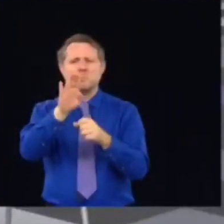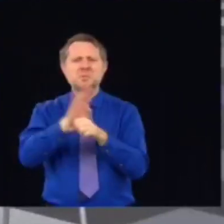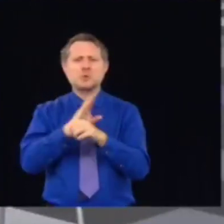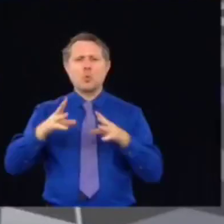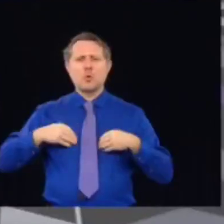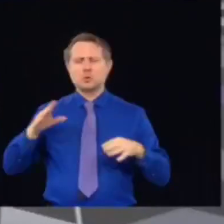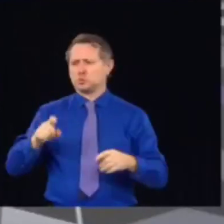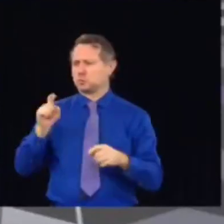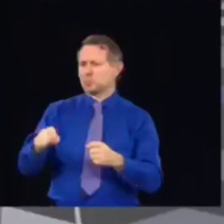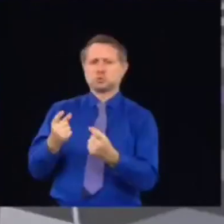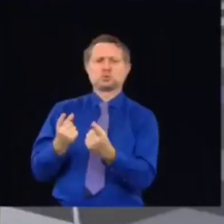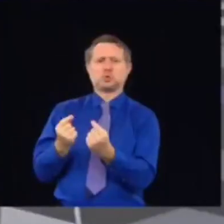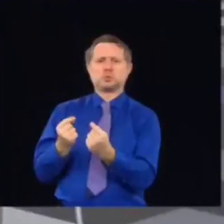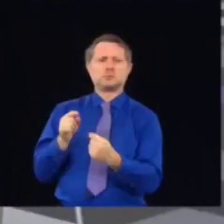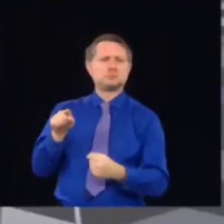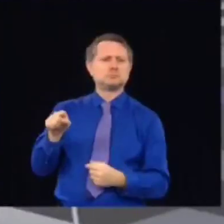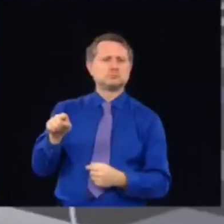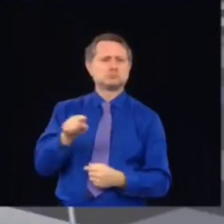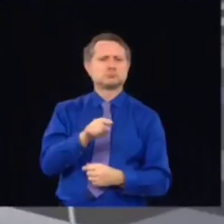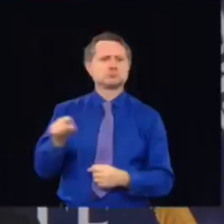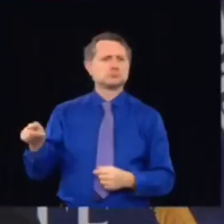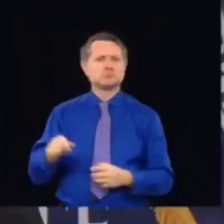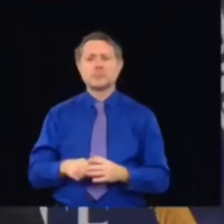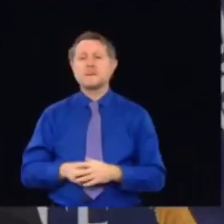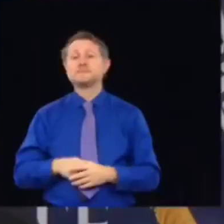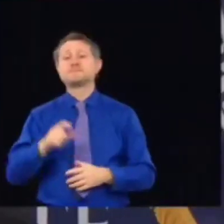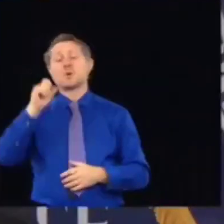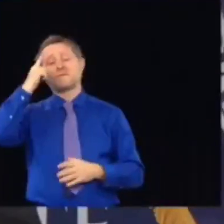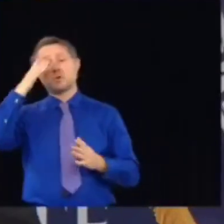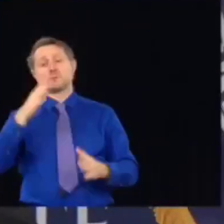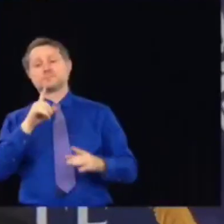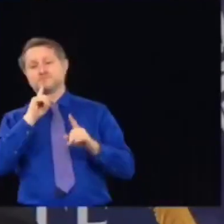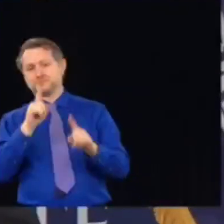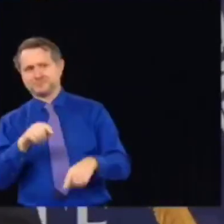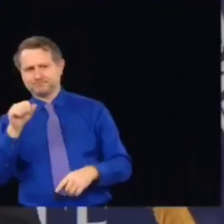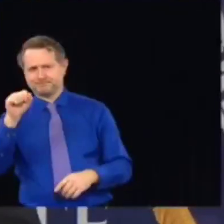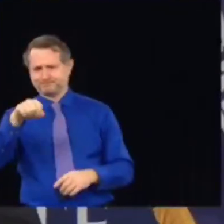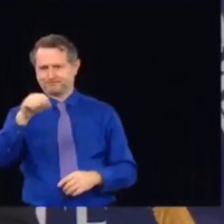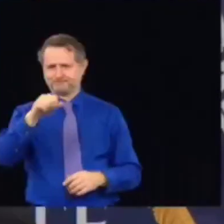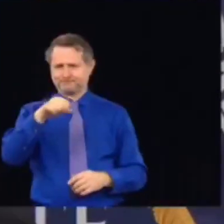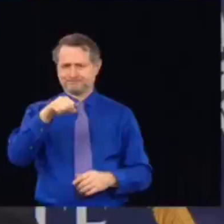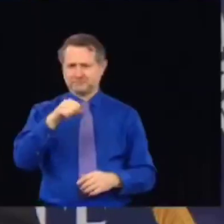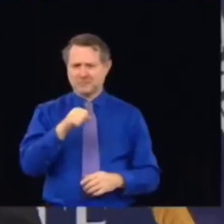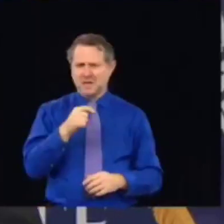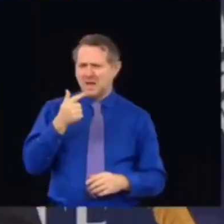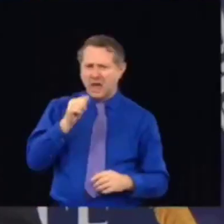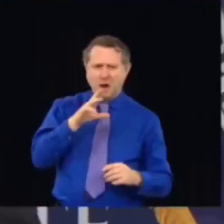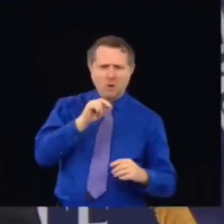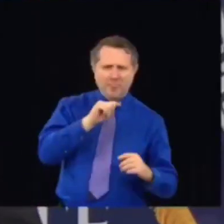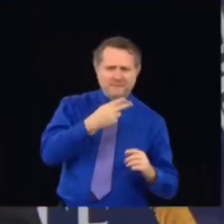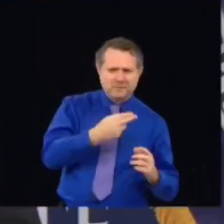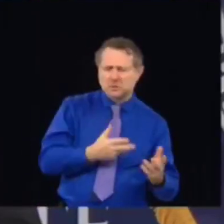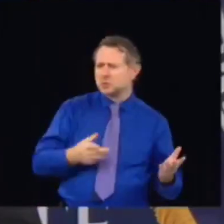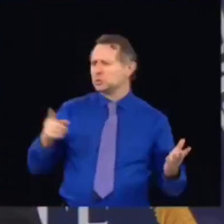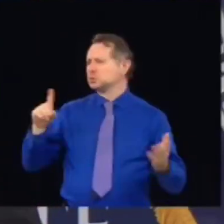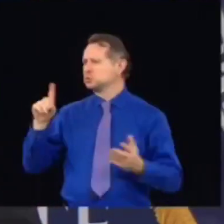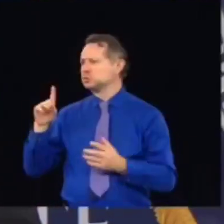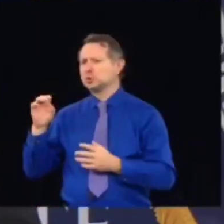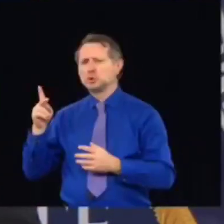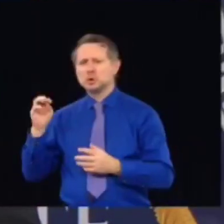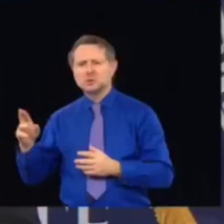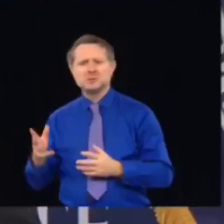general outlines. Melissa or Gareth or Dr. Zucker or Michaela can chime